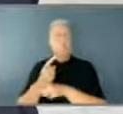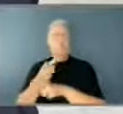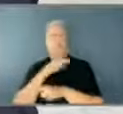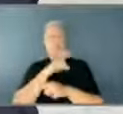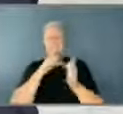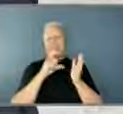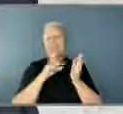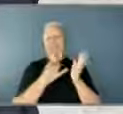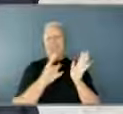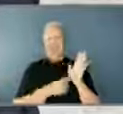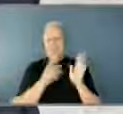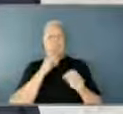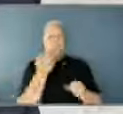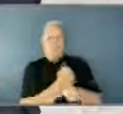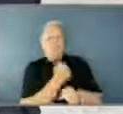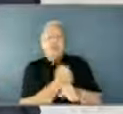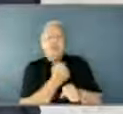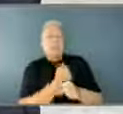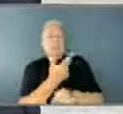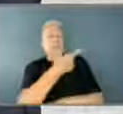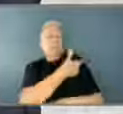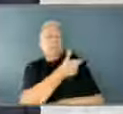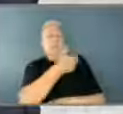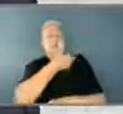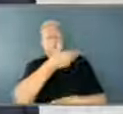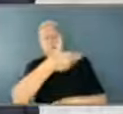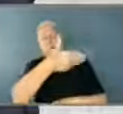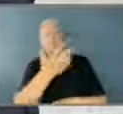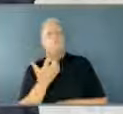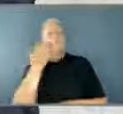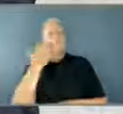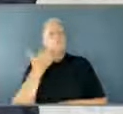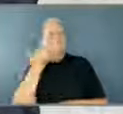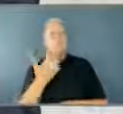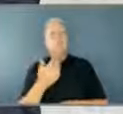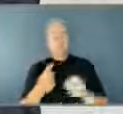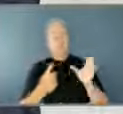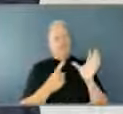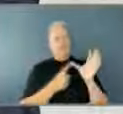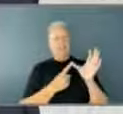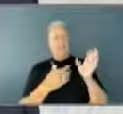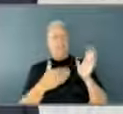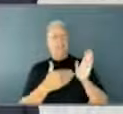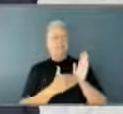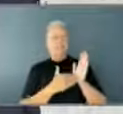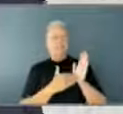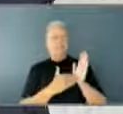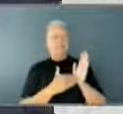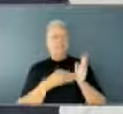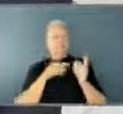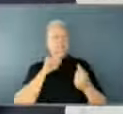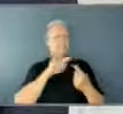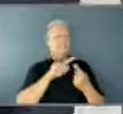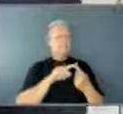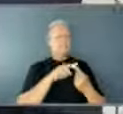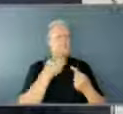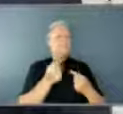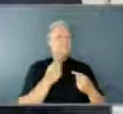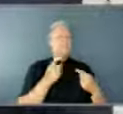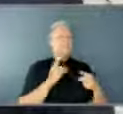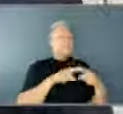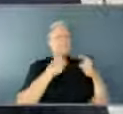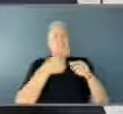mRNA vaccines going forward? I mean, at the moment, obviously AstraZeneca is not mRNA, and that's the only one we're making. Well, I'll let Brendan speak to